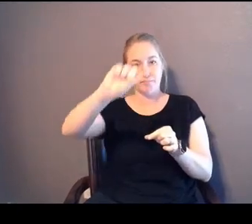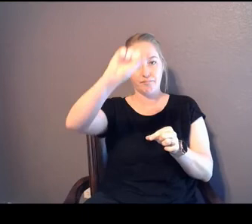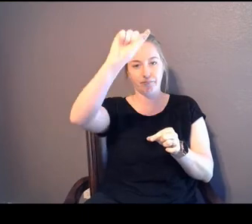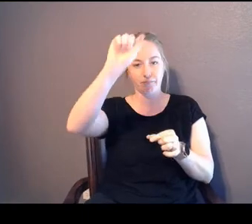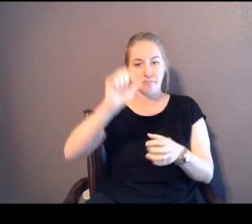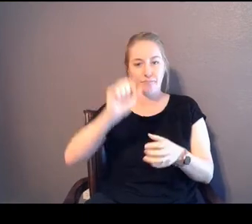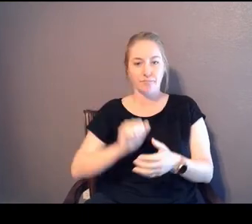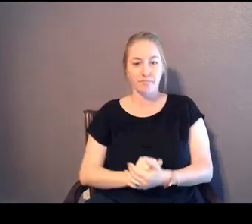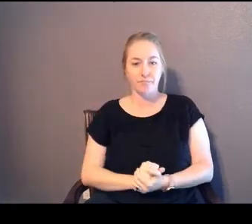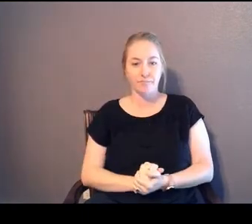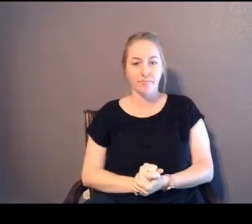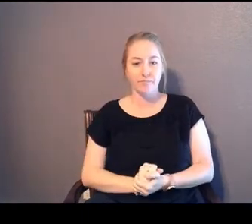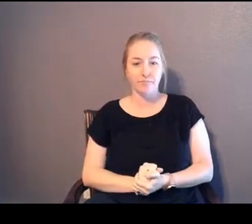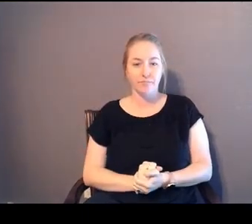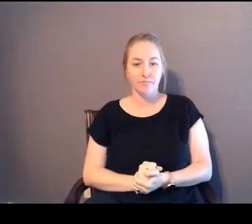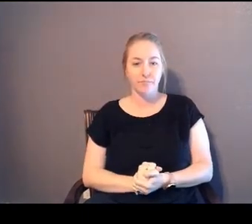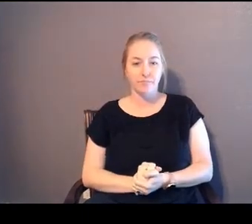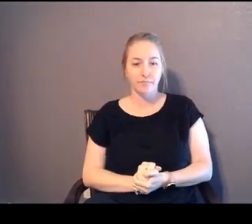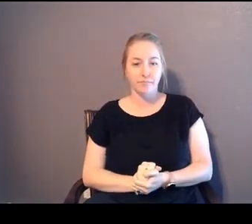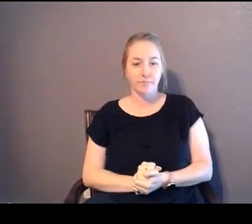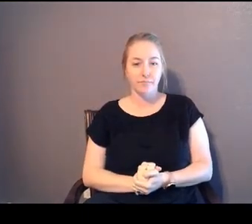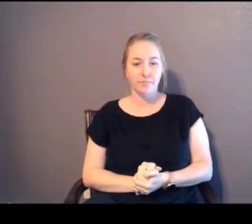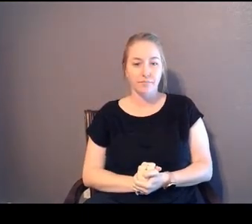there. Okay.